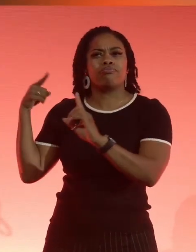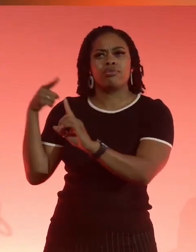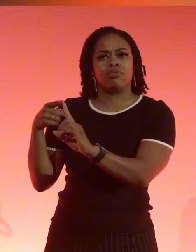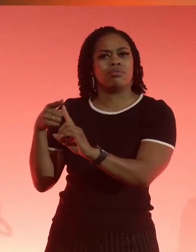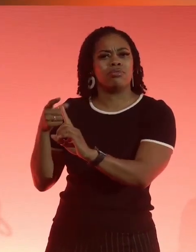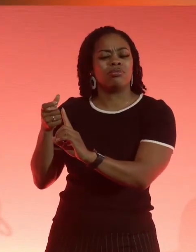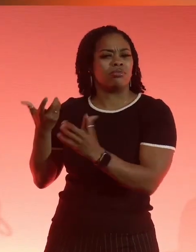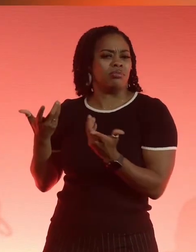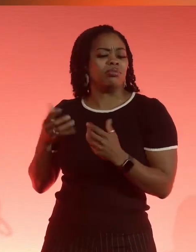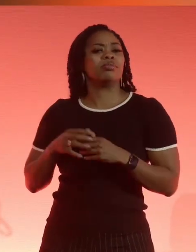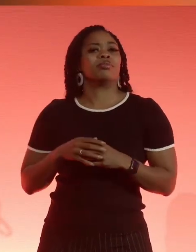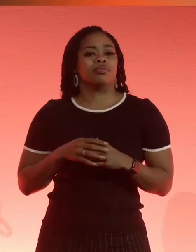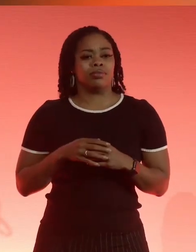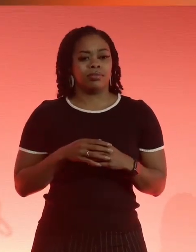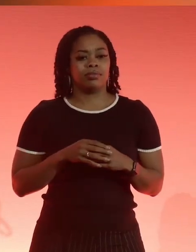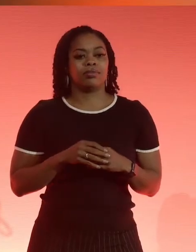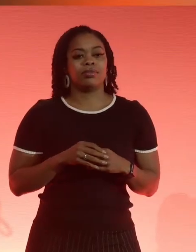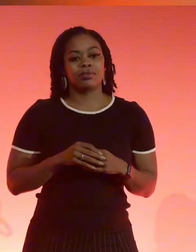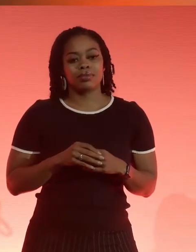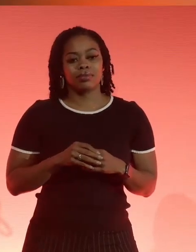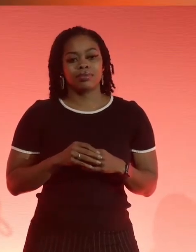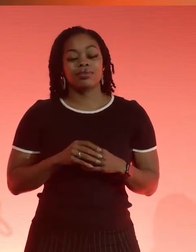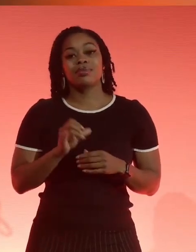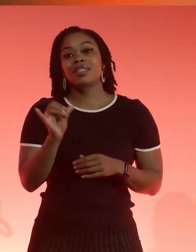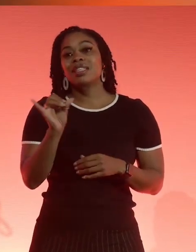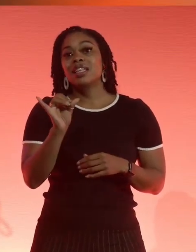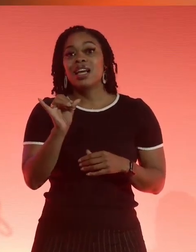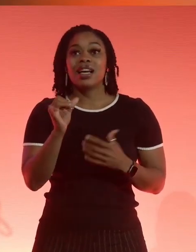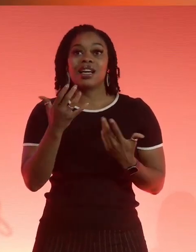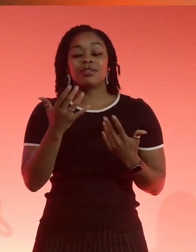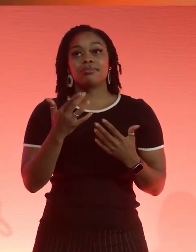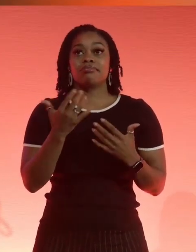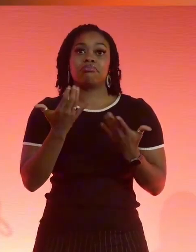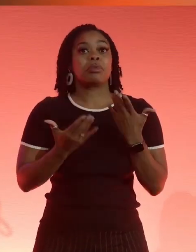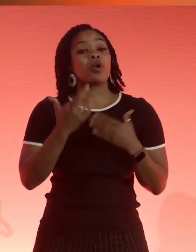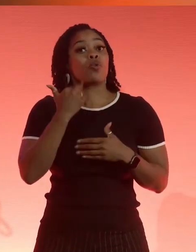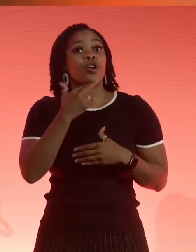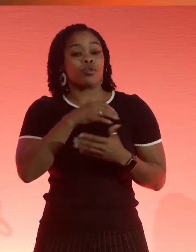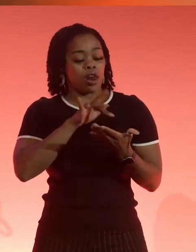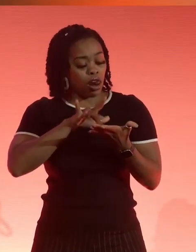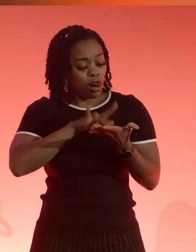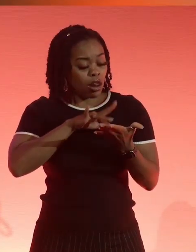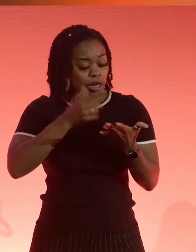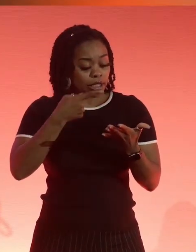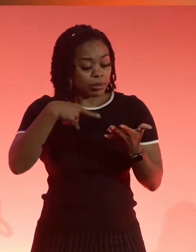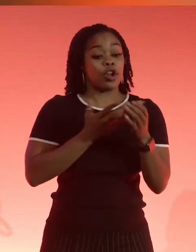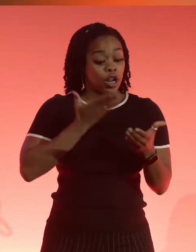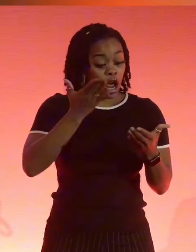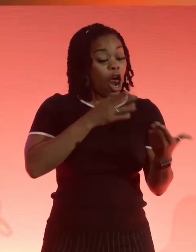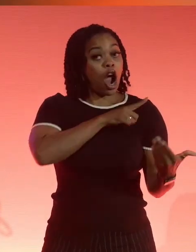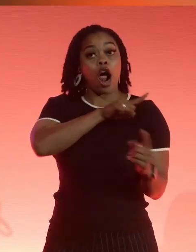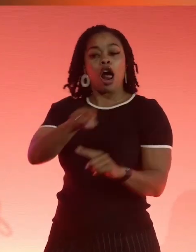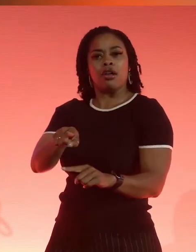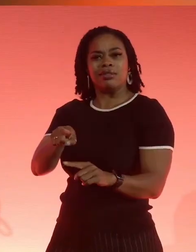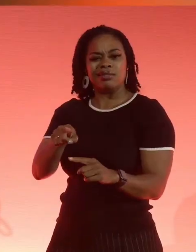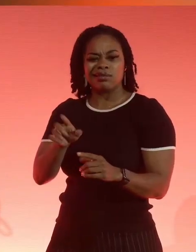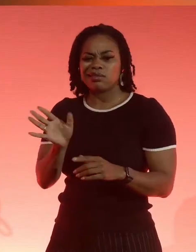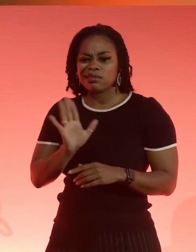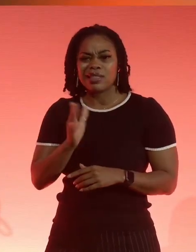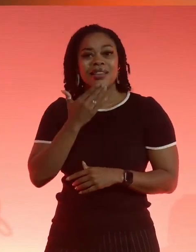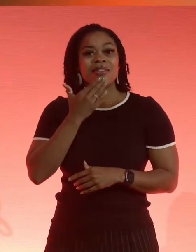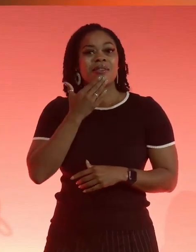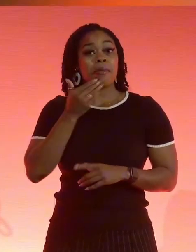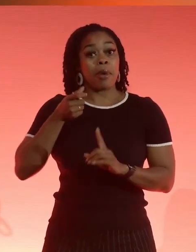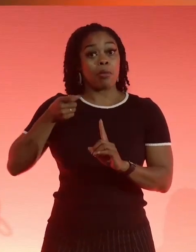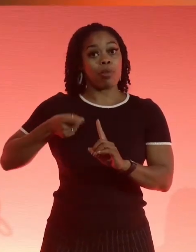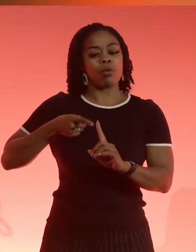know, it is like typing restaurant into your GPS and driving to the very first restaurant it suggests. Now, a better prompt would have